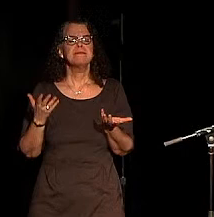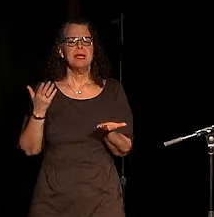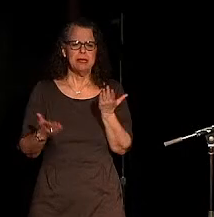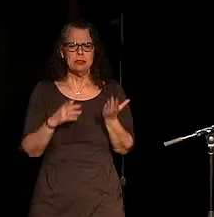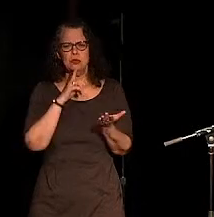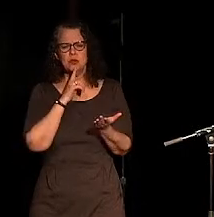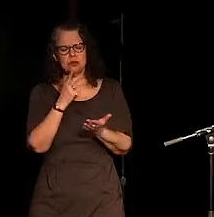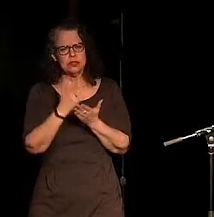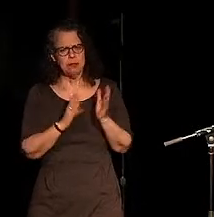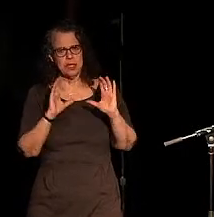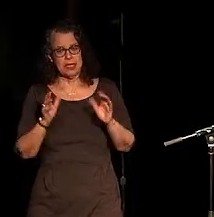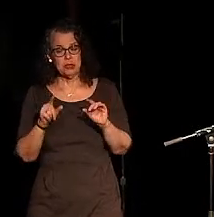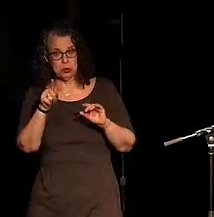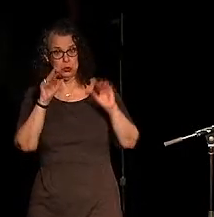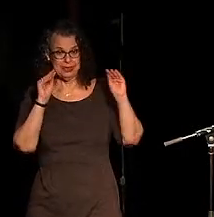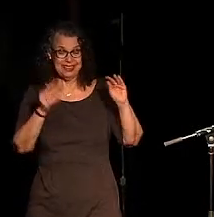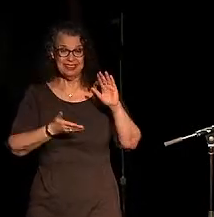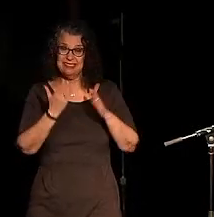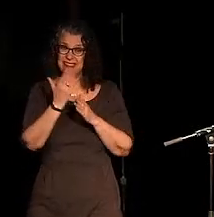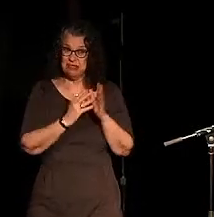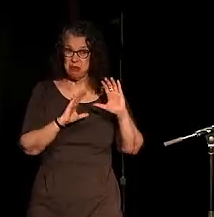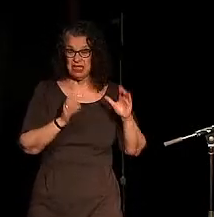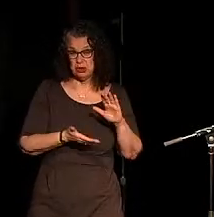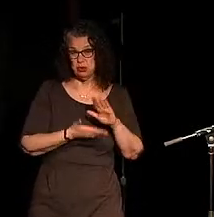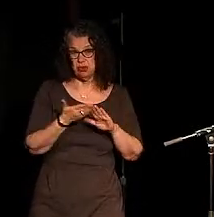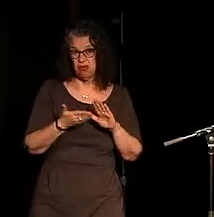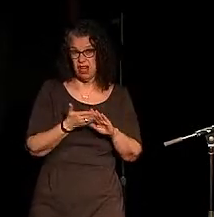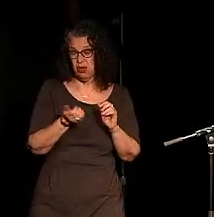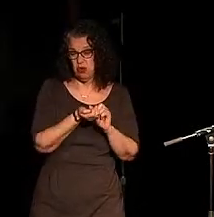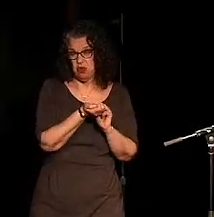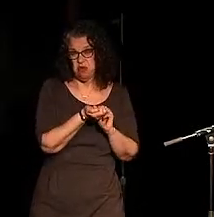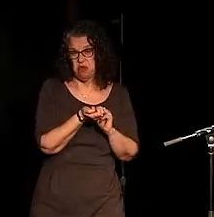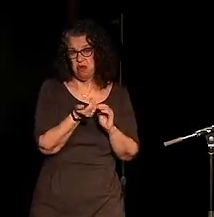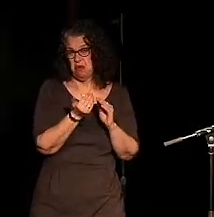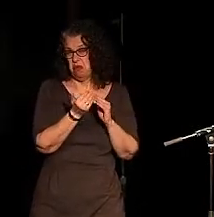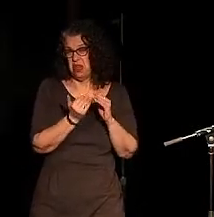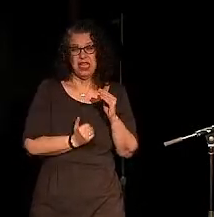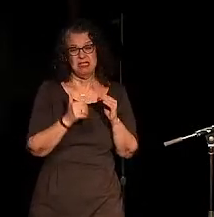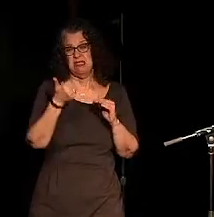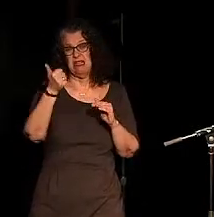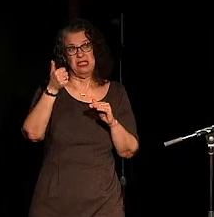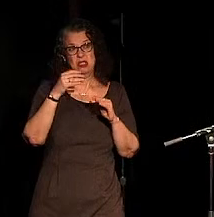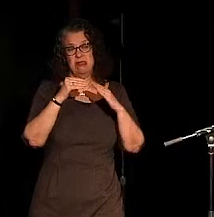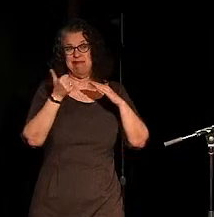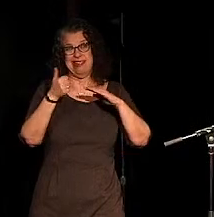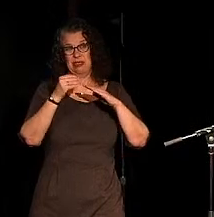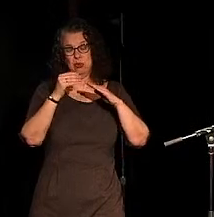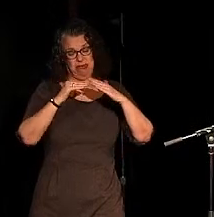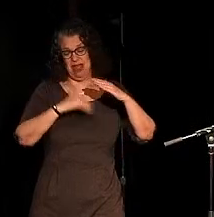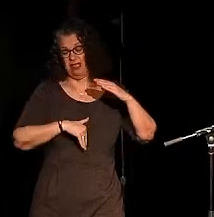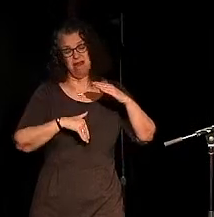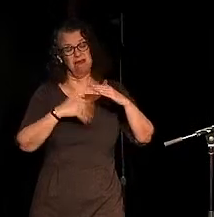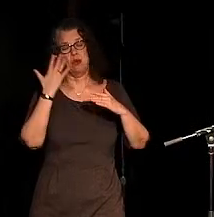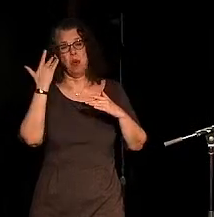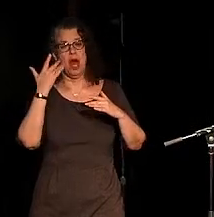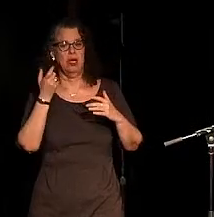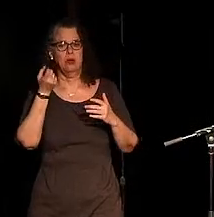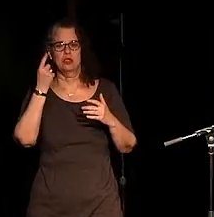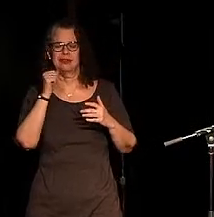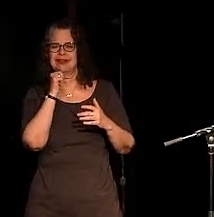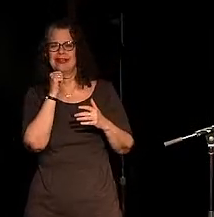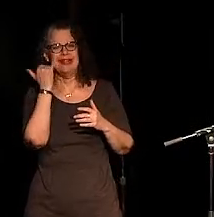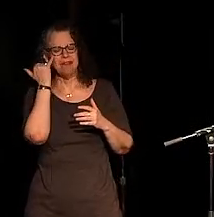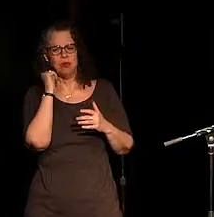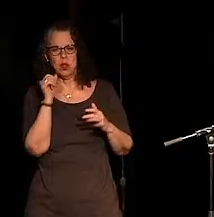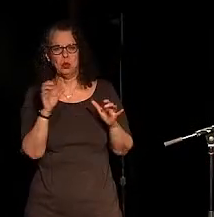classes that you teach, we are running some classes at, you know, fewer than 10 students, because we understand that not doing